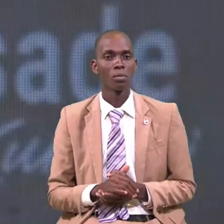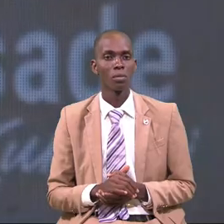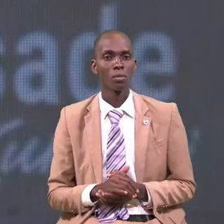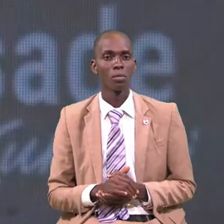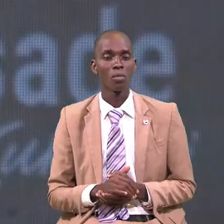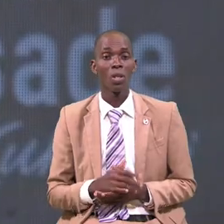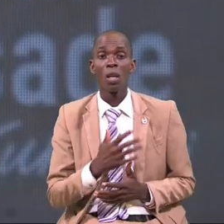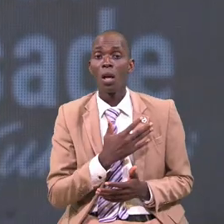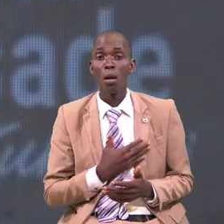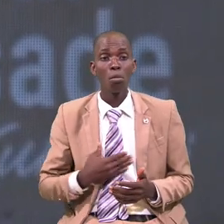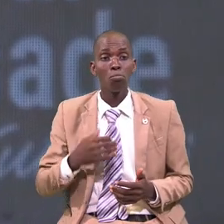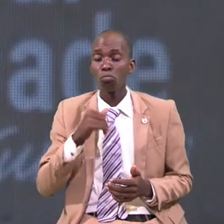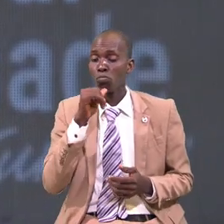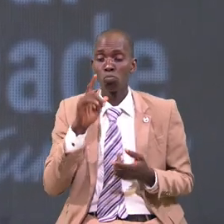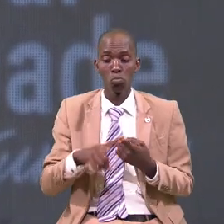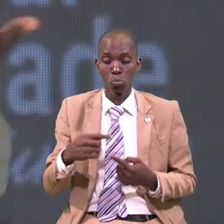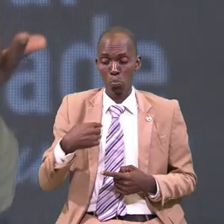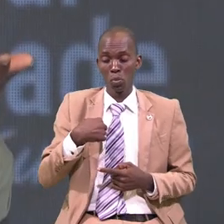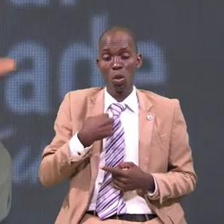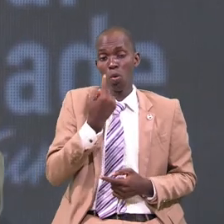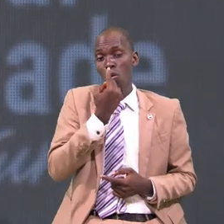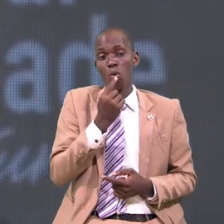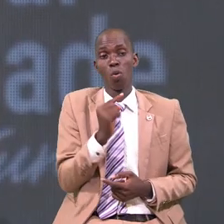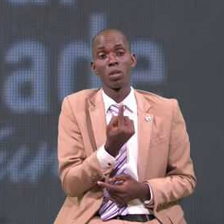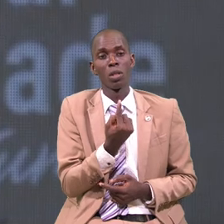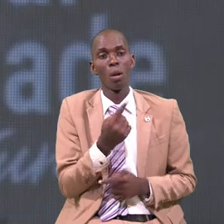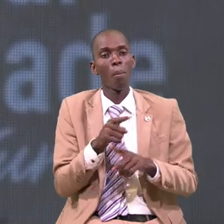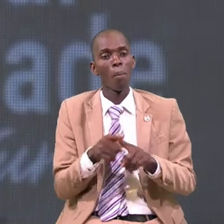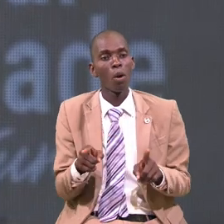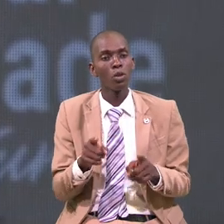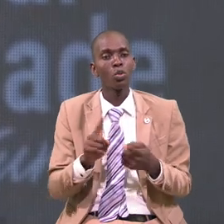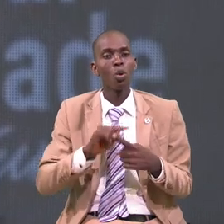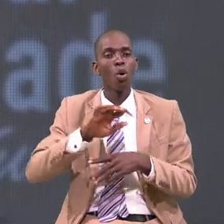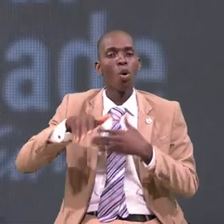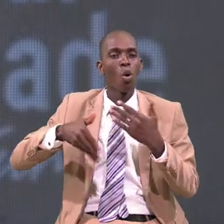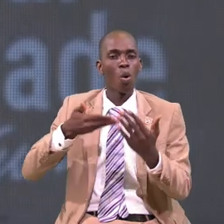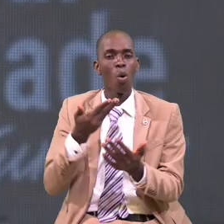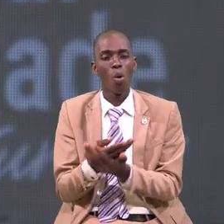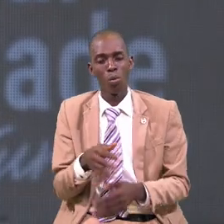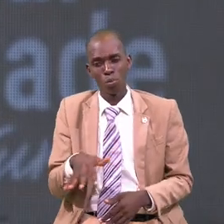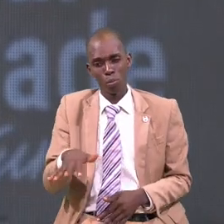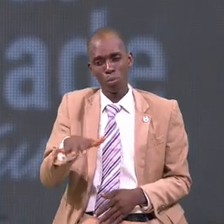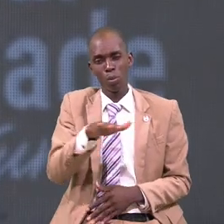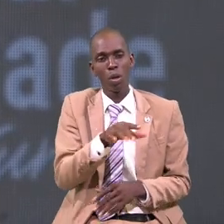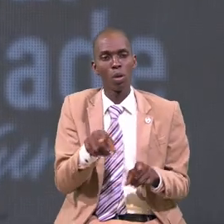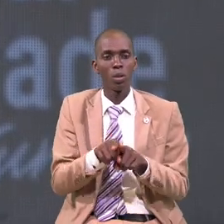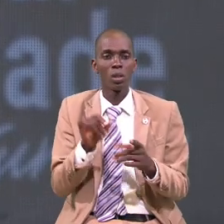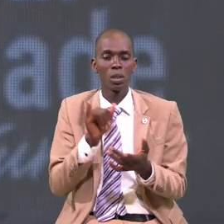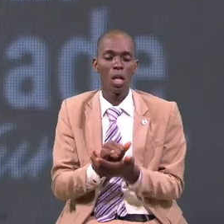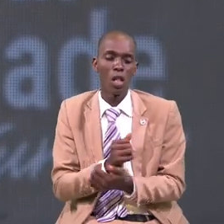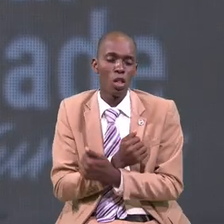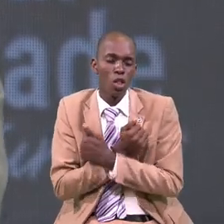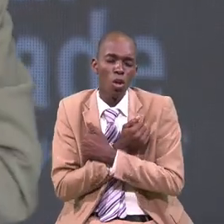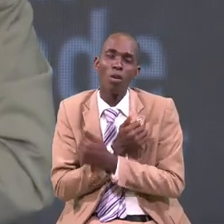And not to me only, but for all them also that love is